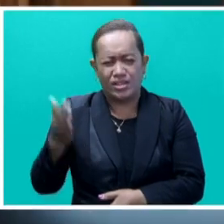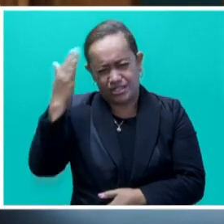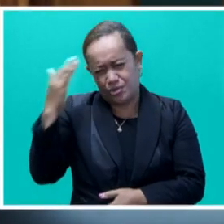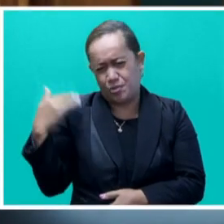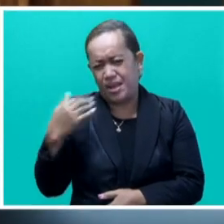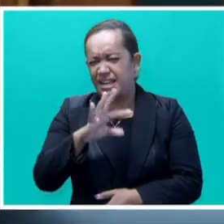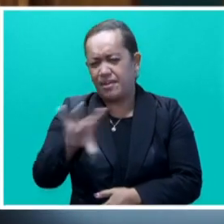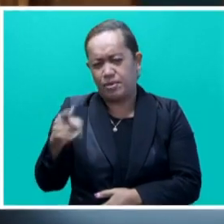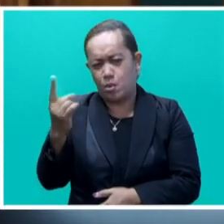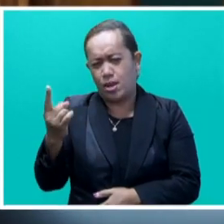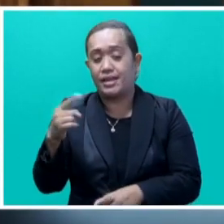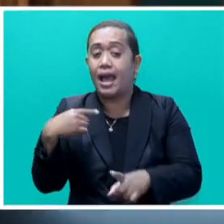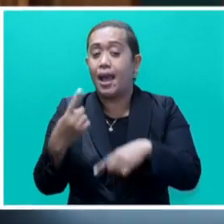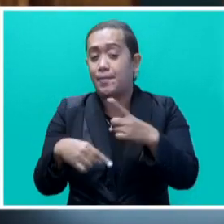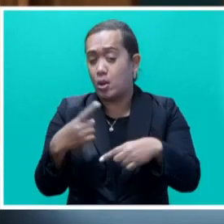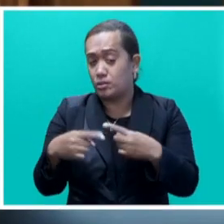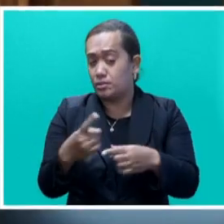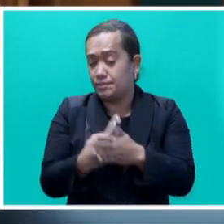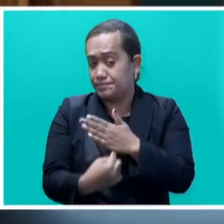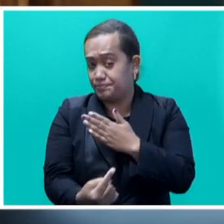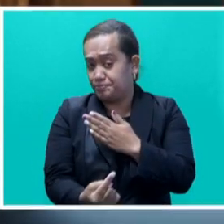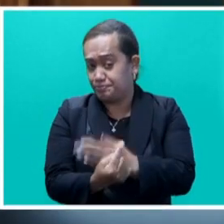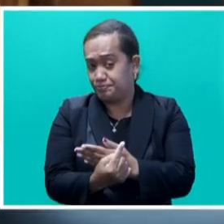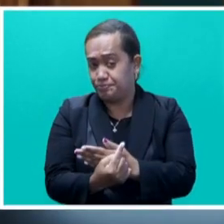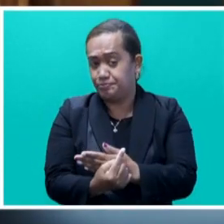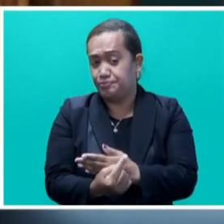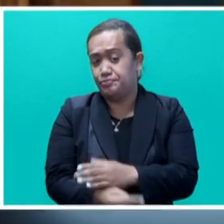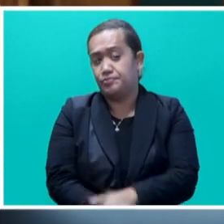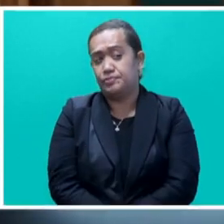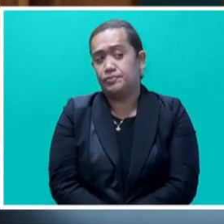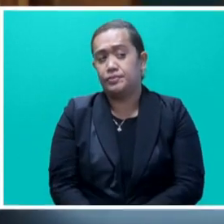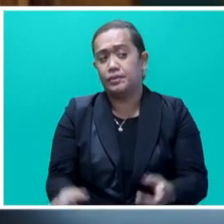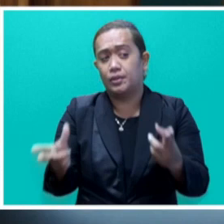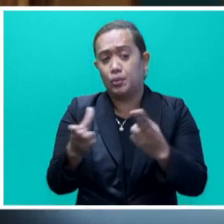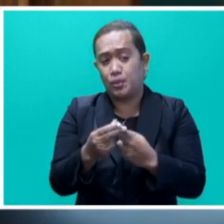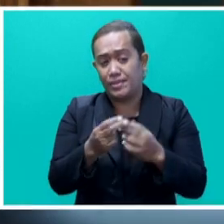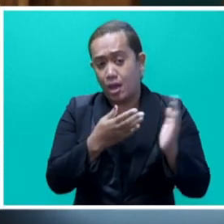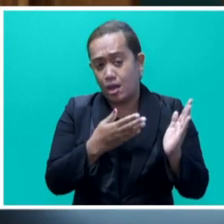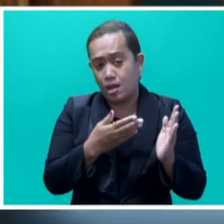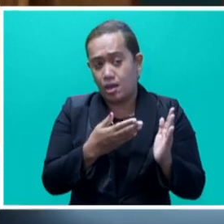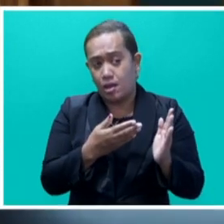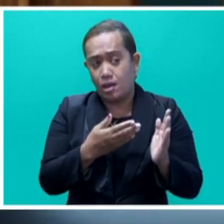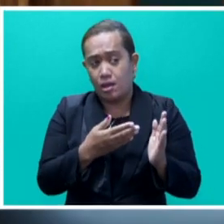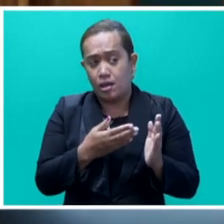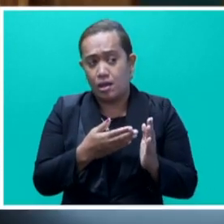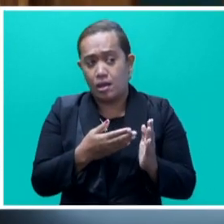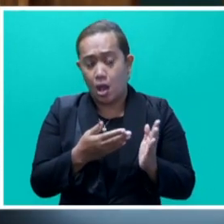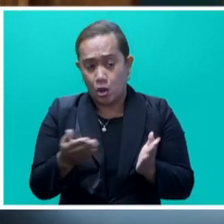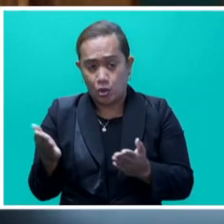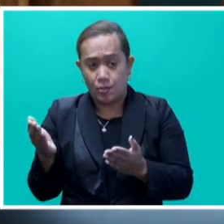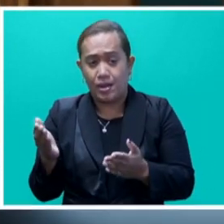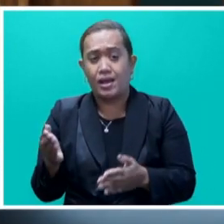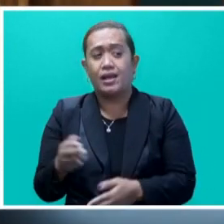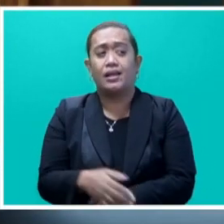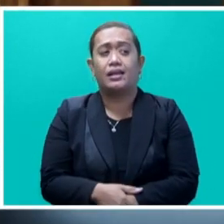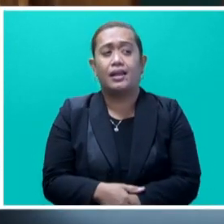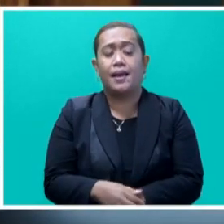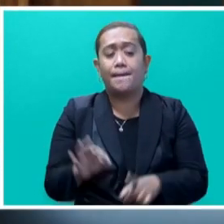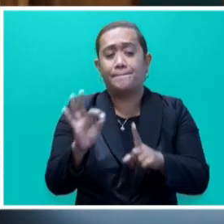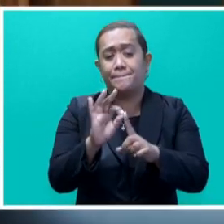about the incident with the Honourable Tikundundua about 2-3 years